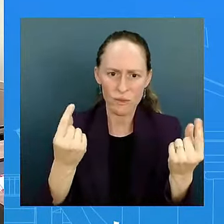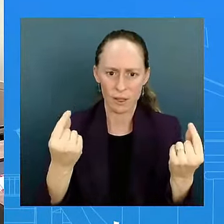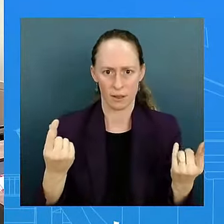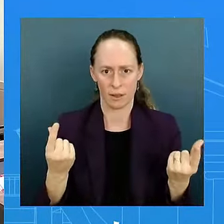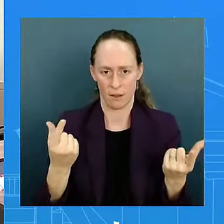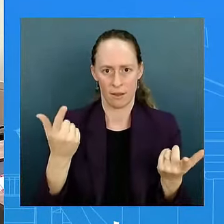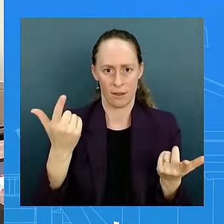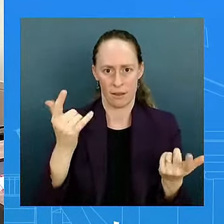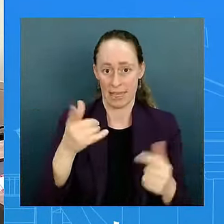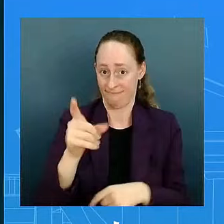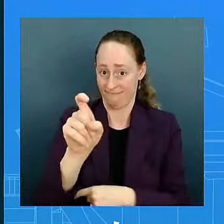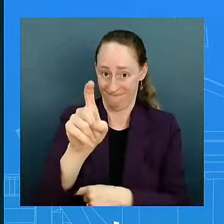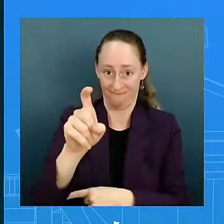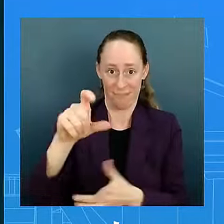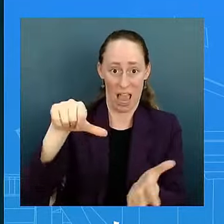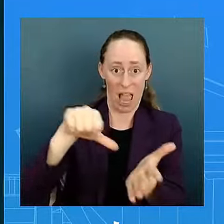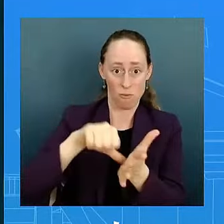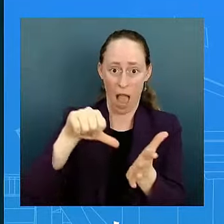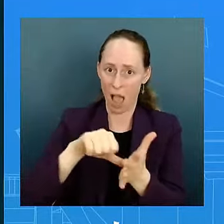So look,